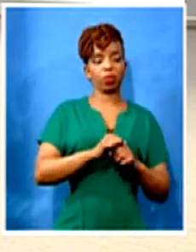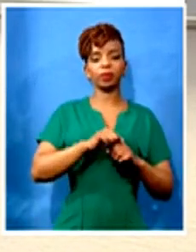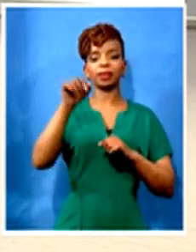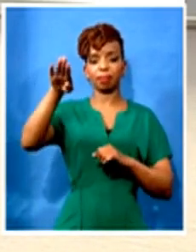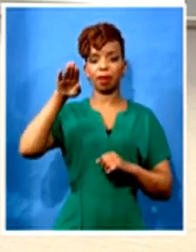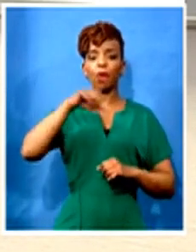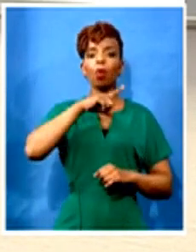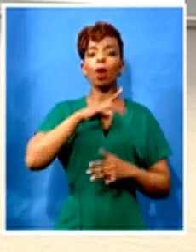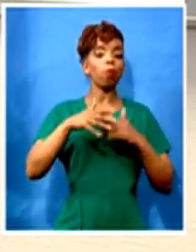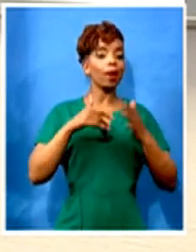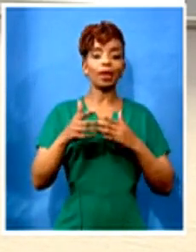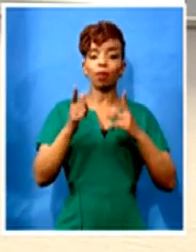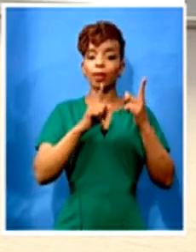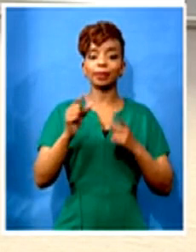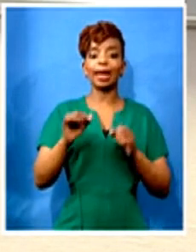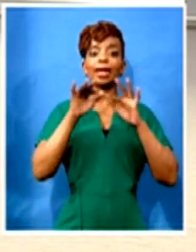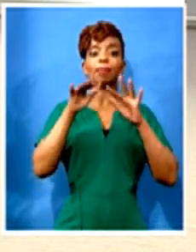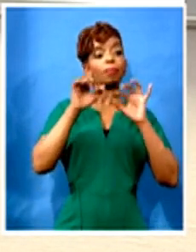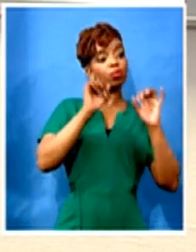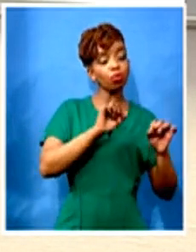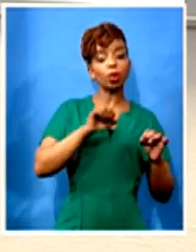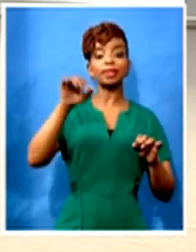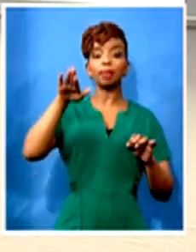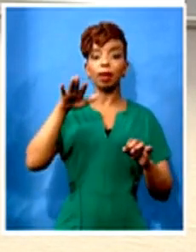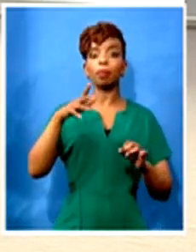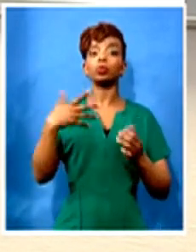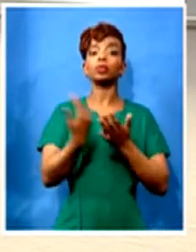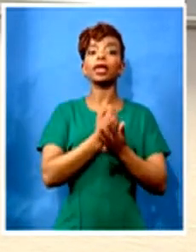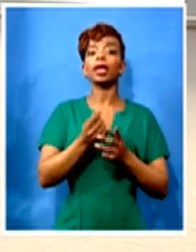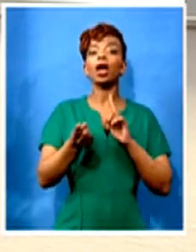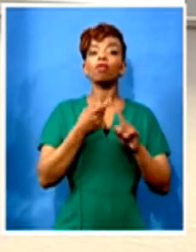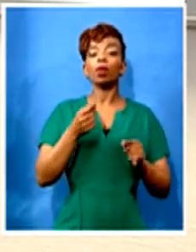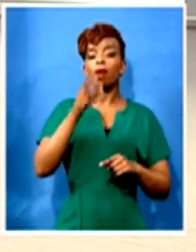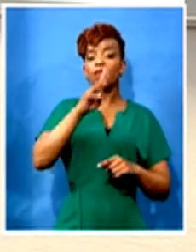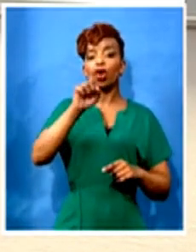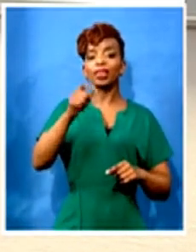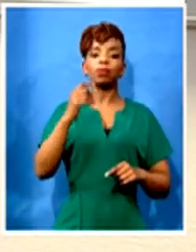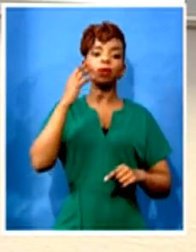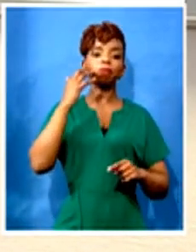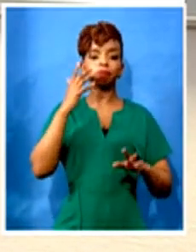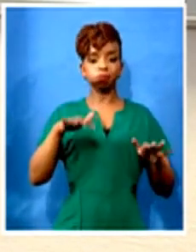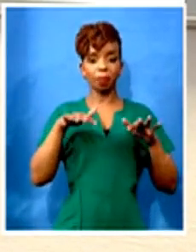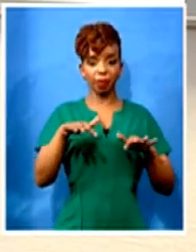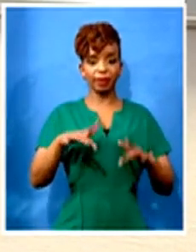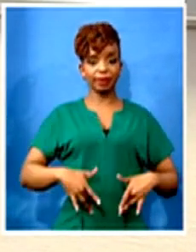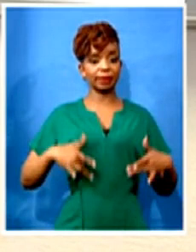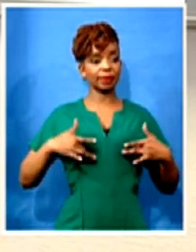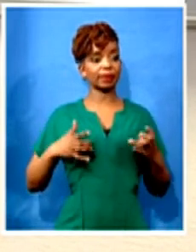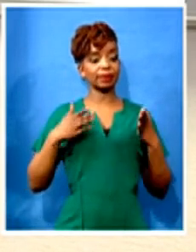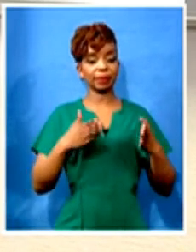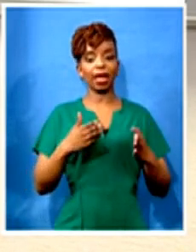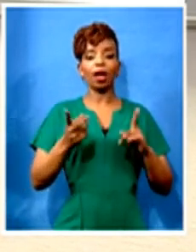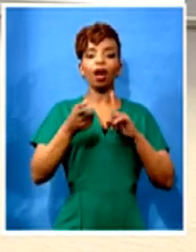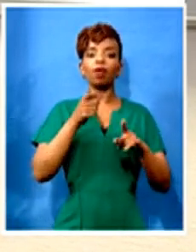their land from the 4,000 British white settlers out of a 15 million black population